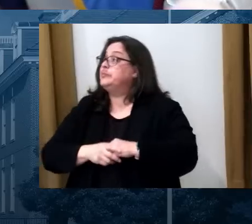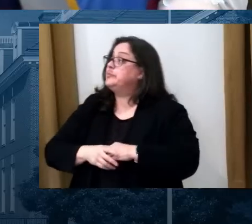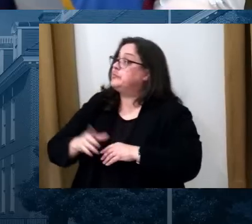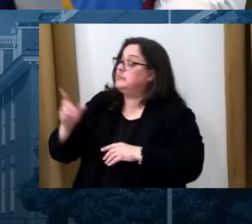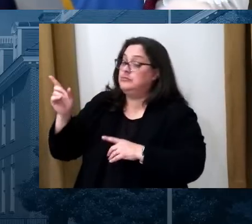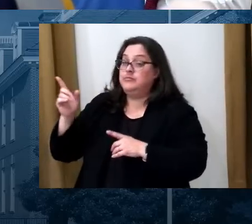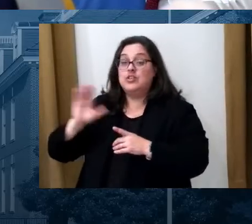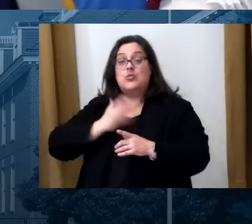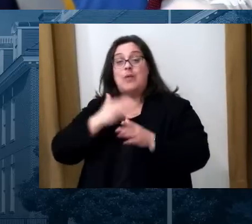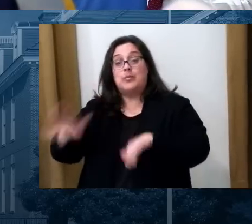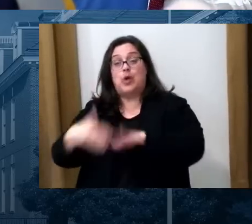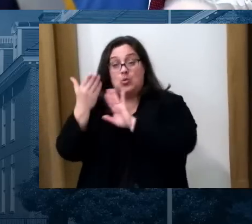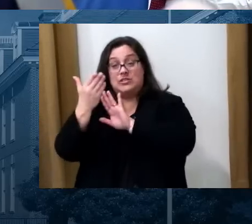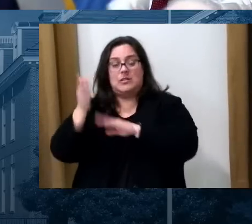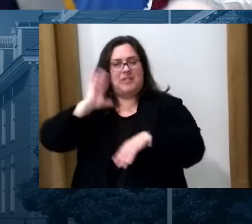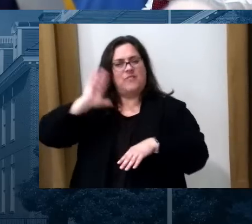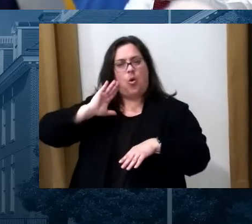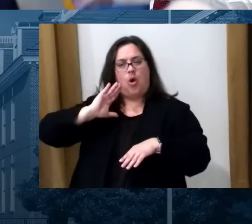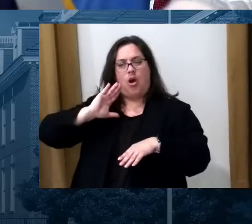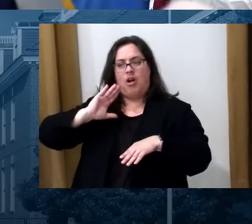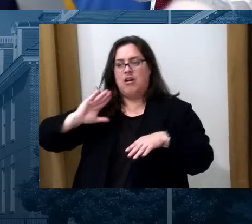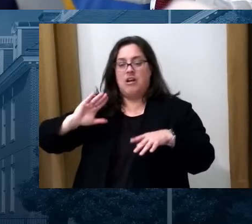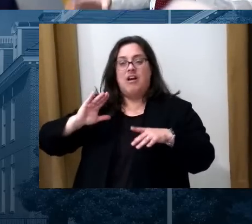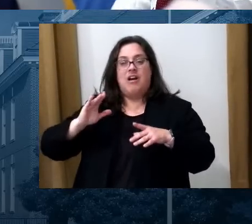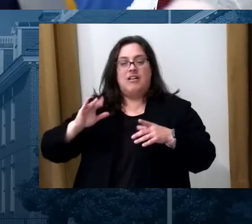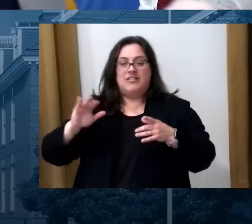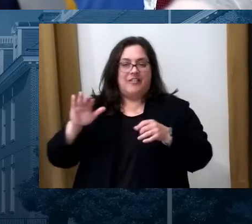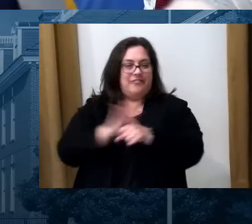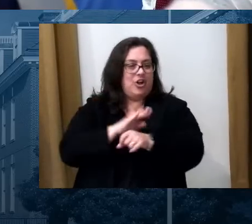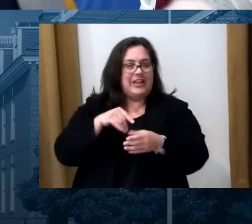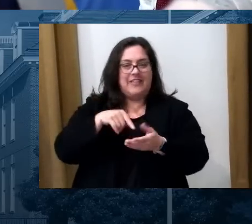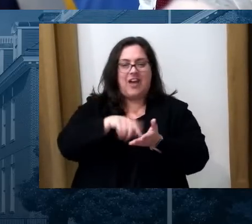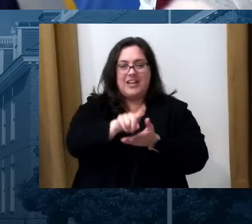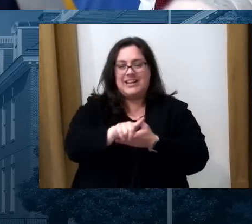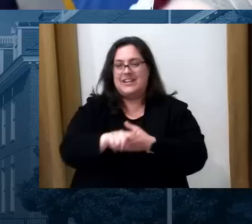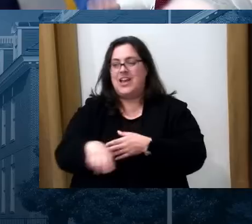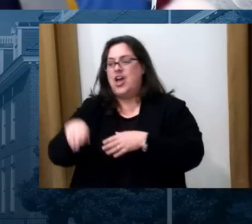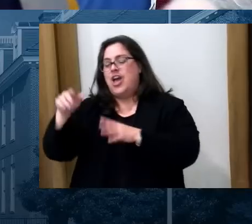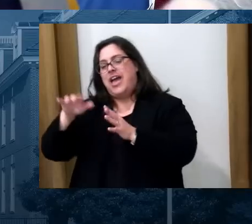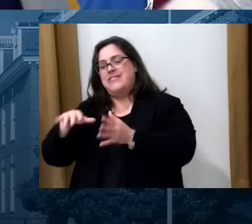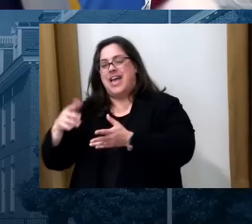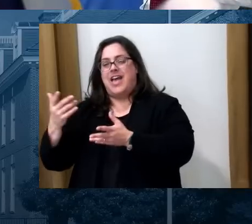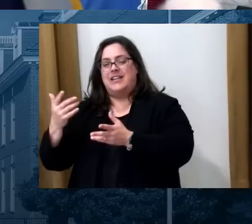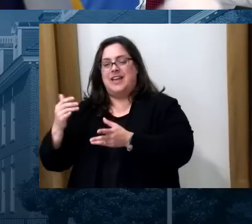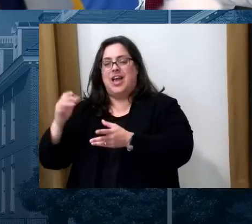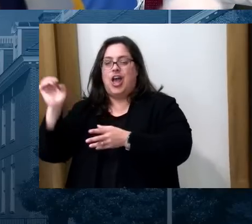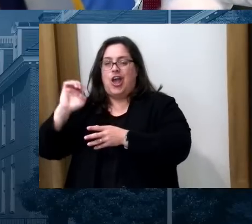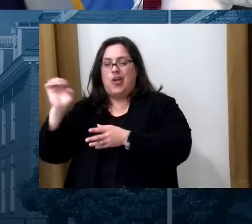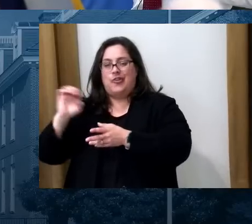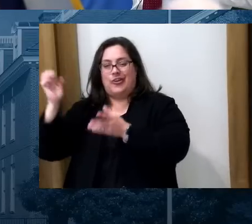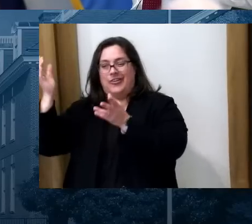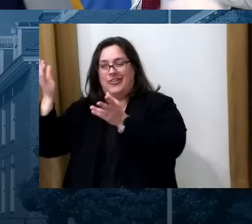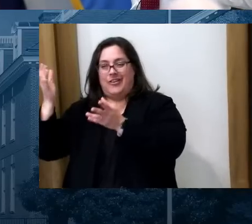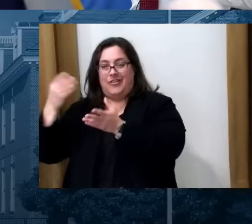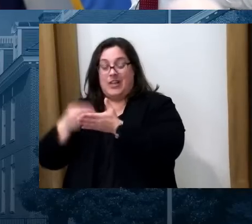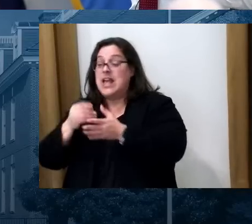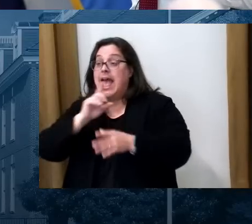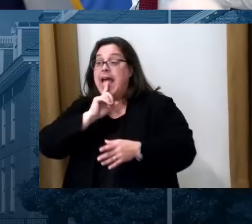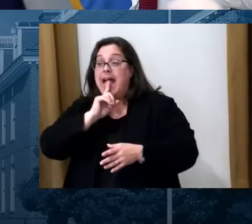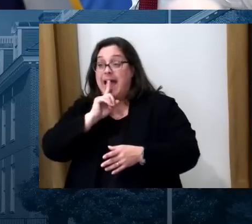approach. Used to be fully fund the rainy days fund, 5% of anticipated revenues. Actually, it's real money. It's